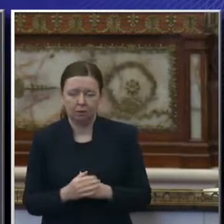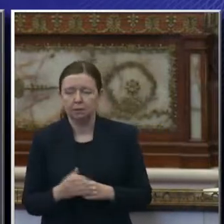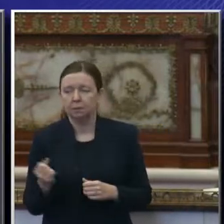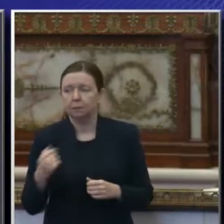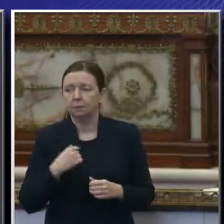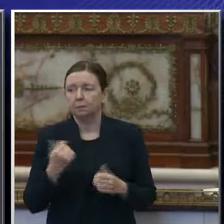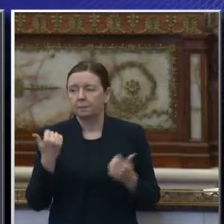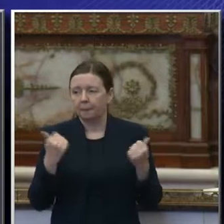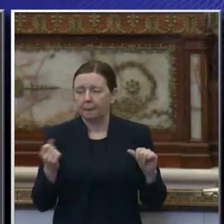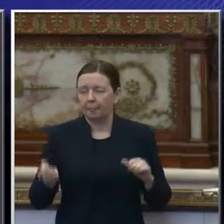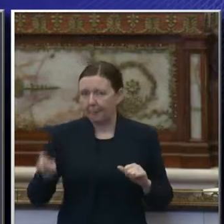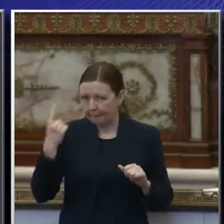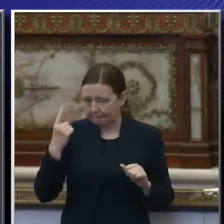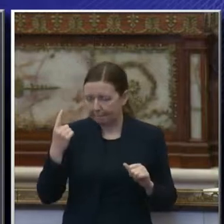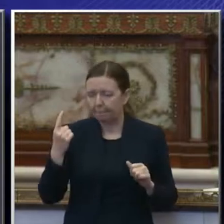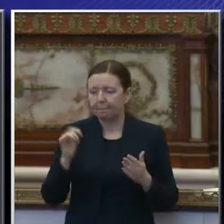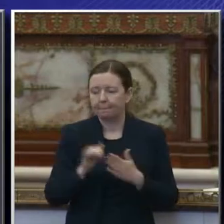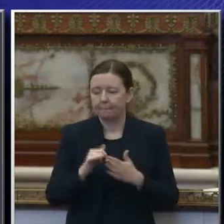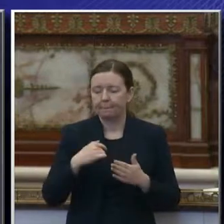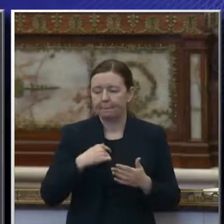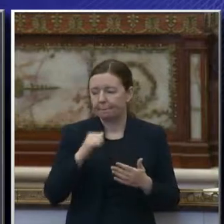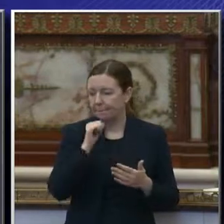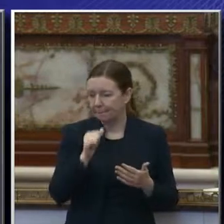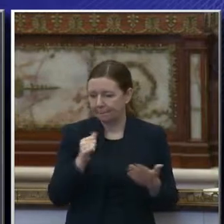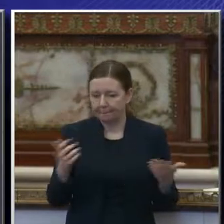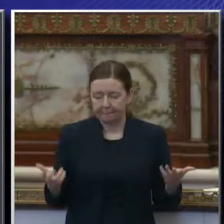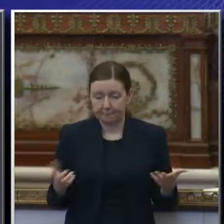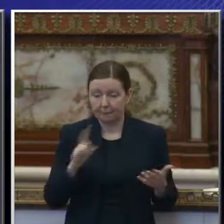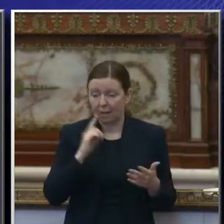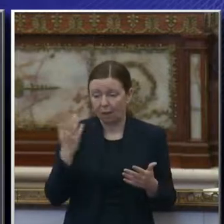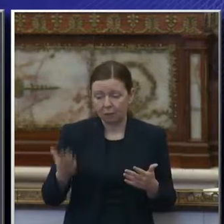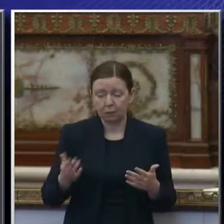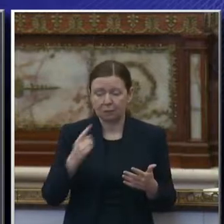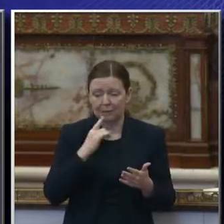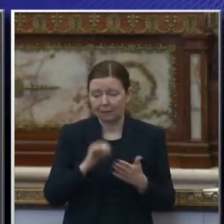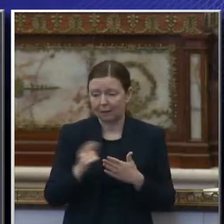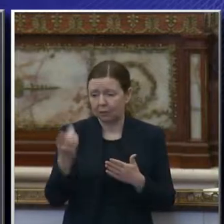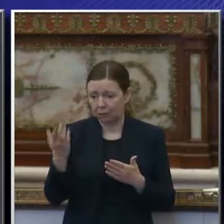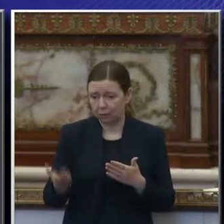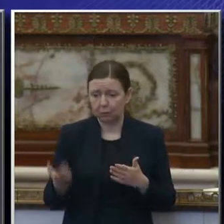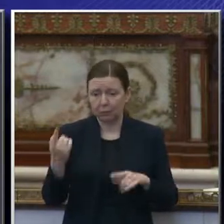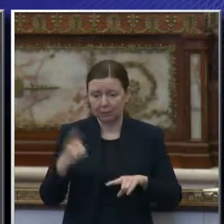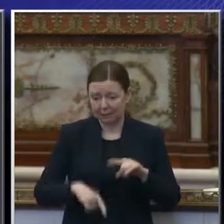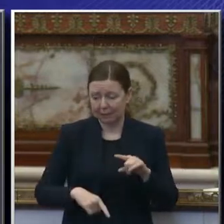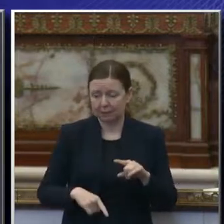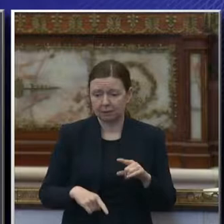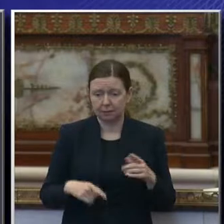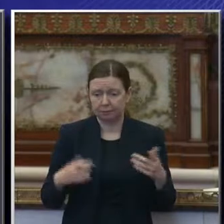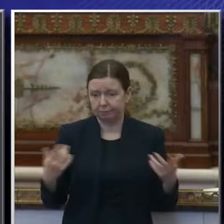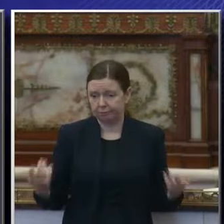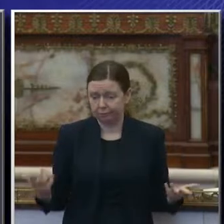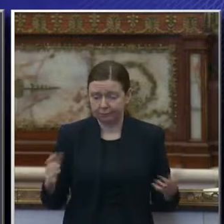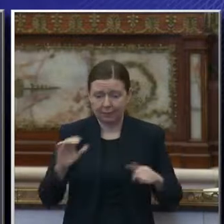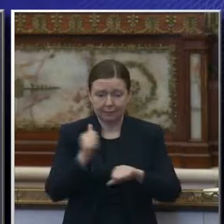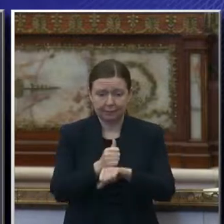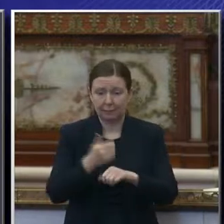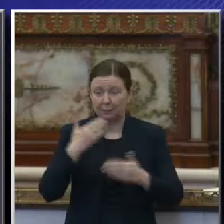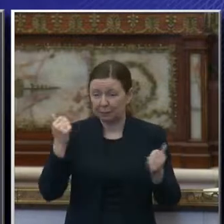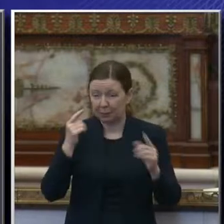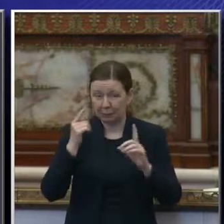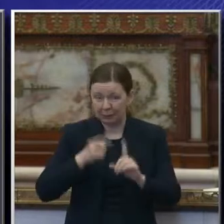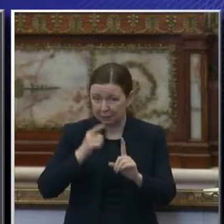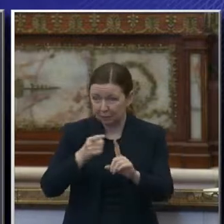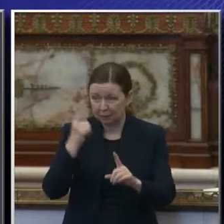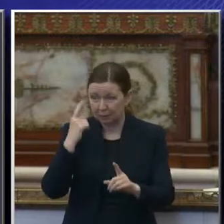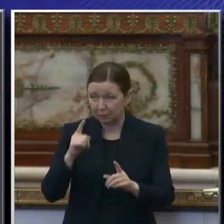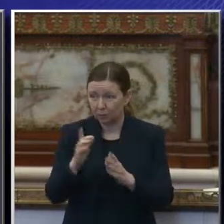I'm trying to understand that. I don't, are you saying that you can't even establish better benchmarks